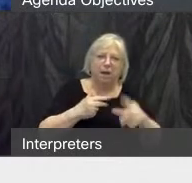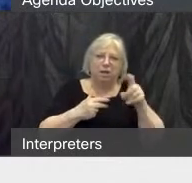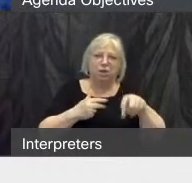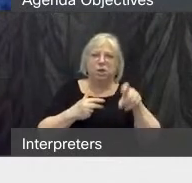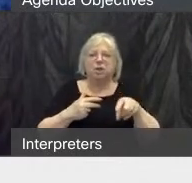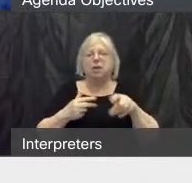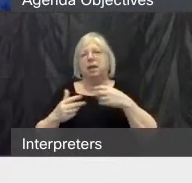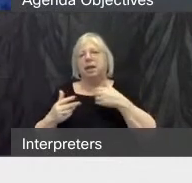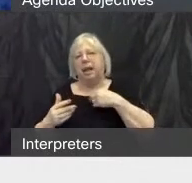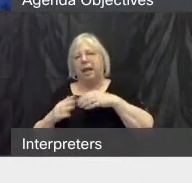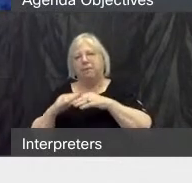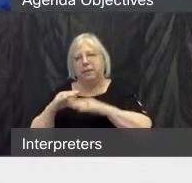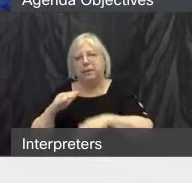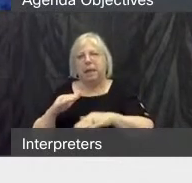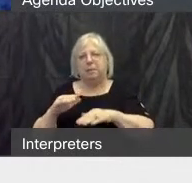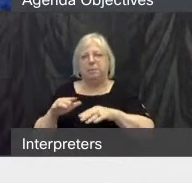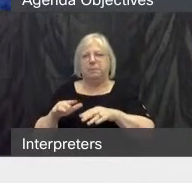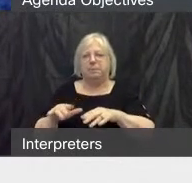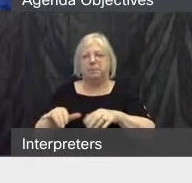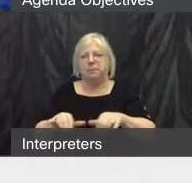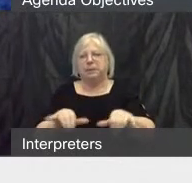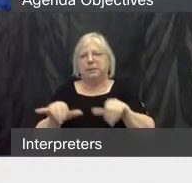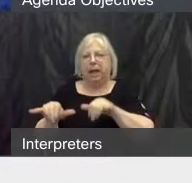have substandard housing.